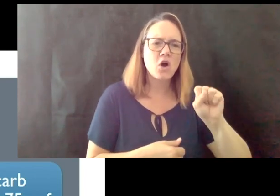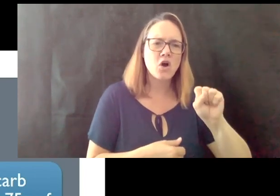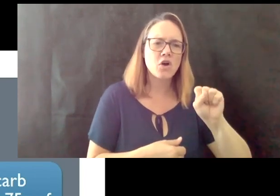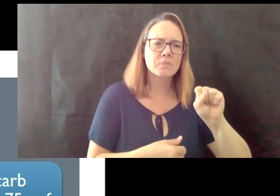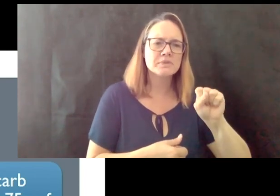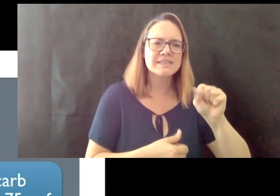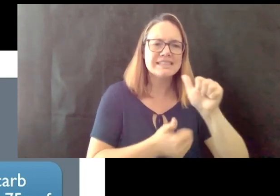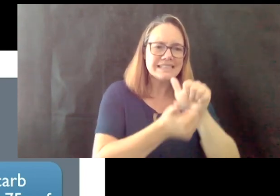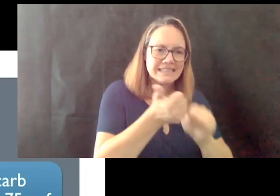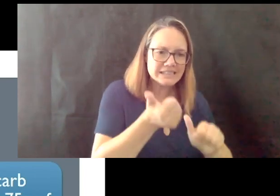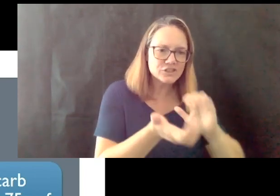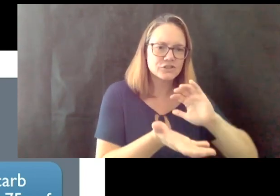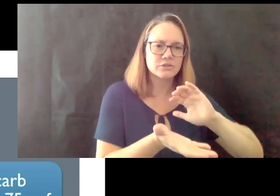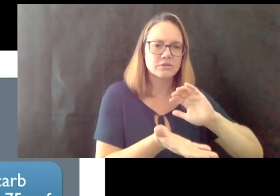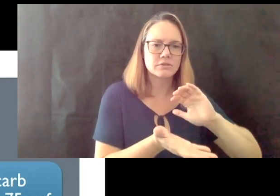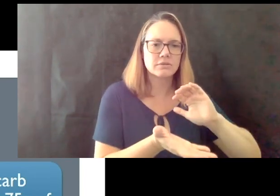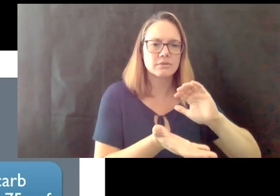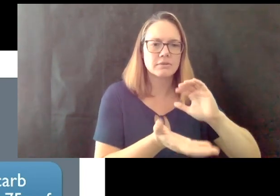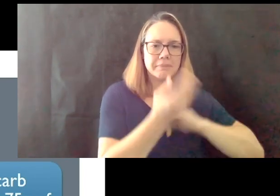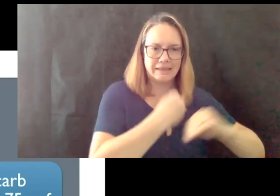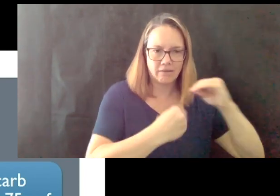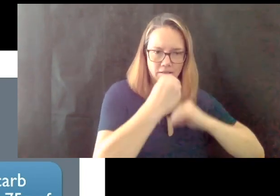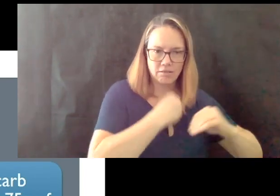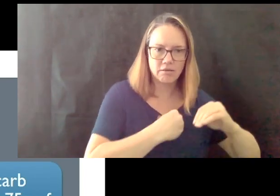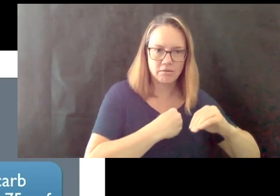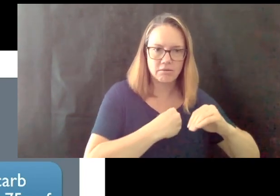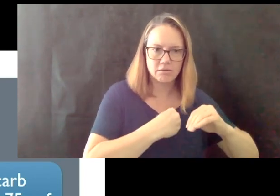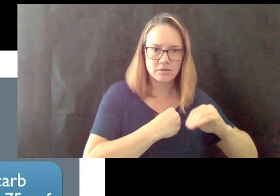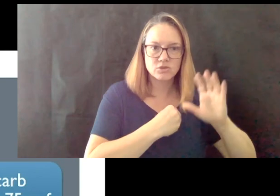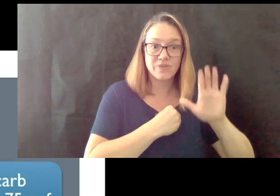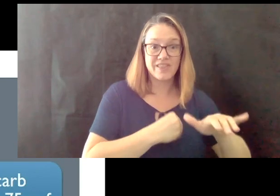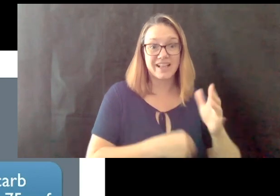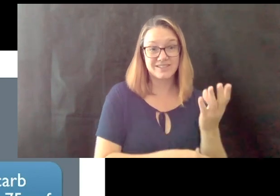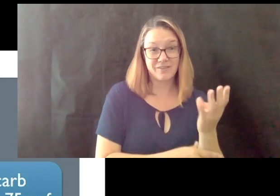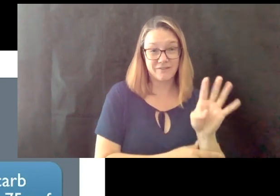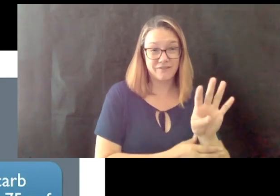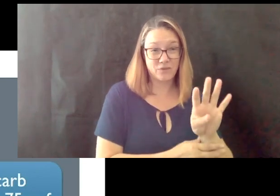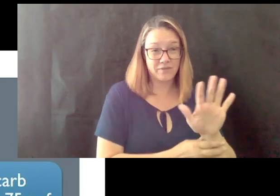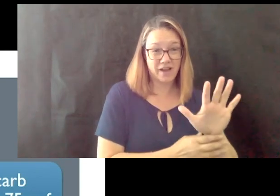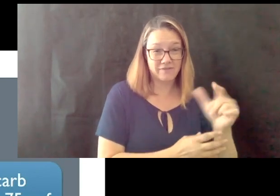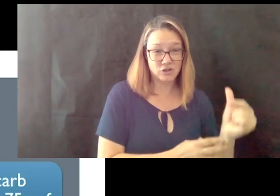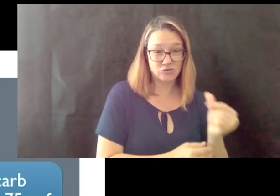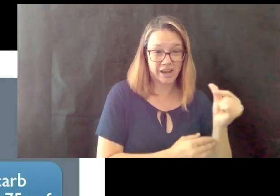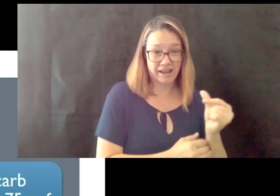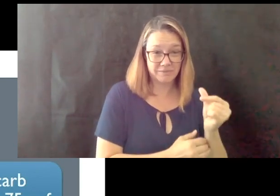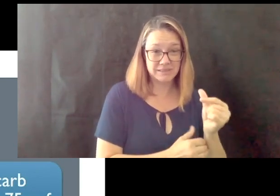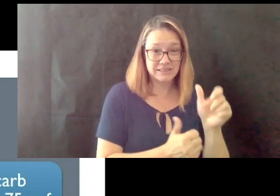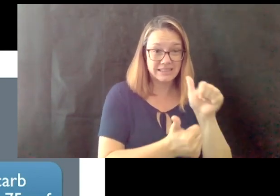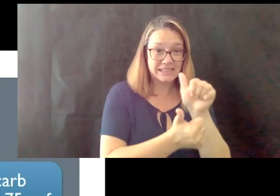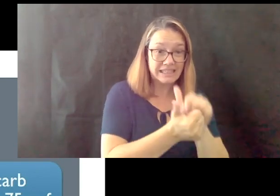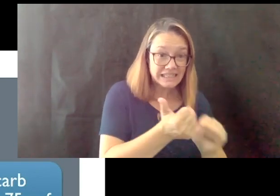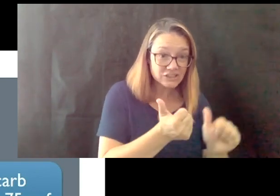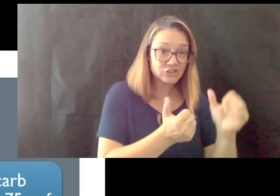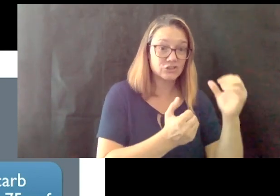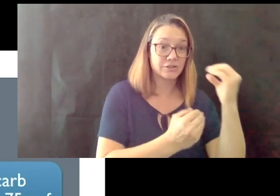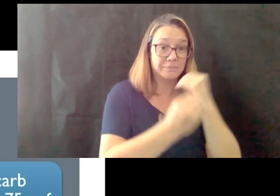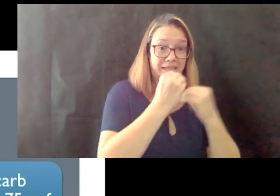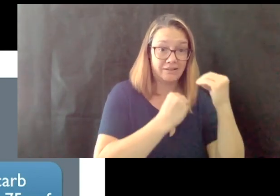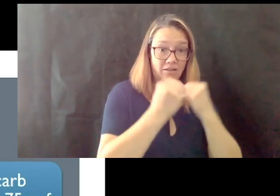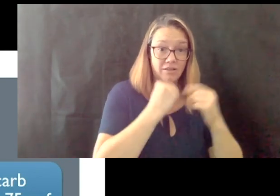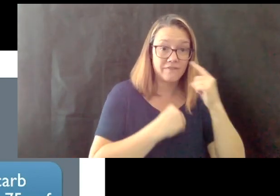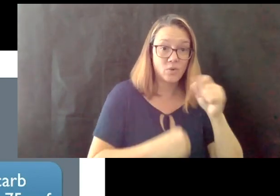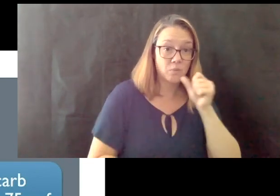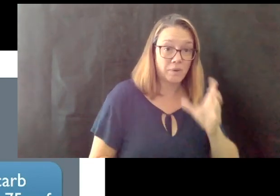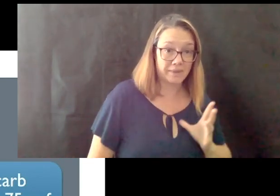3 to 4 carbohydrate servings per meal for women, and then I bump it up. So that's 45 grams per meal of